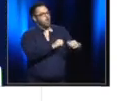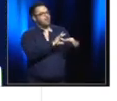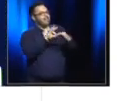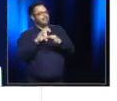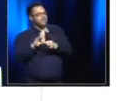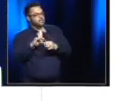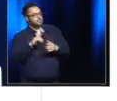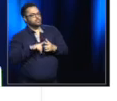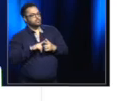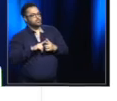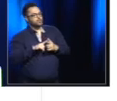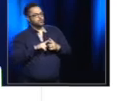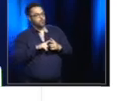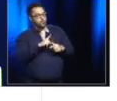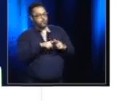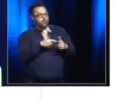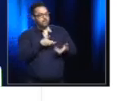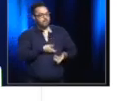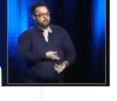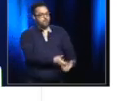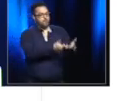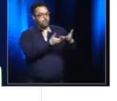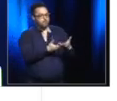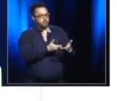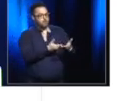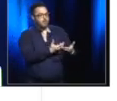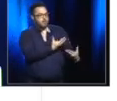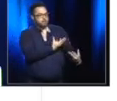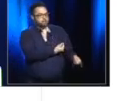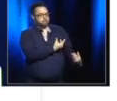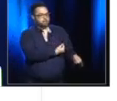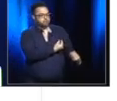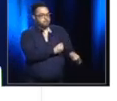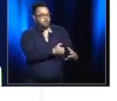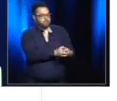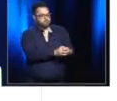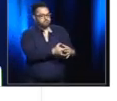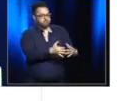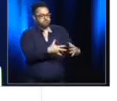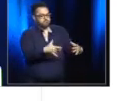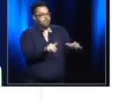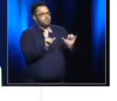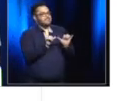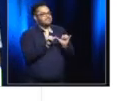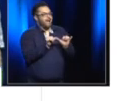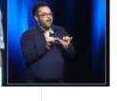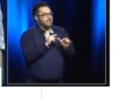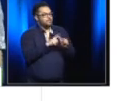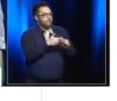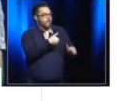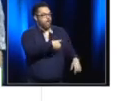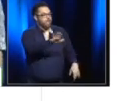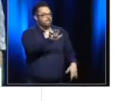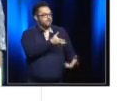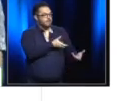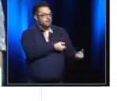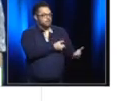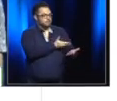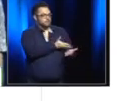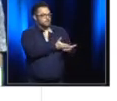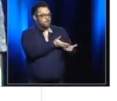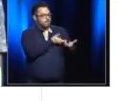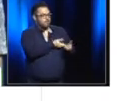the size of the pups when they wean, so how much energy they got from their mothers. So the bigger you were, the better your chances of